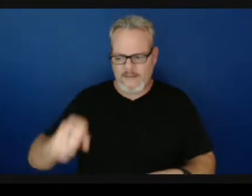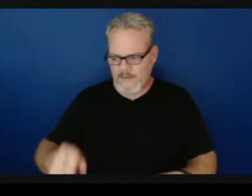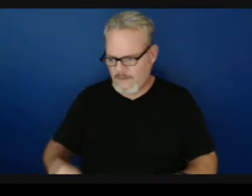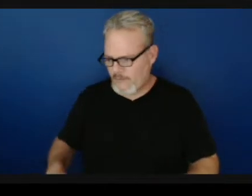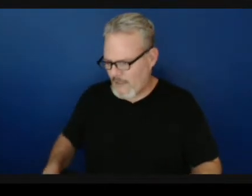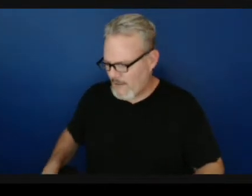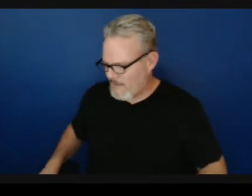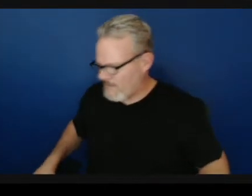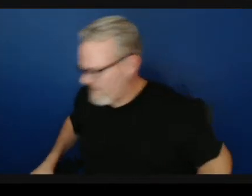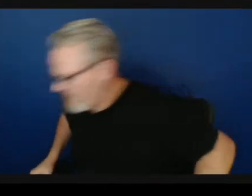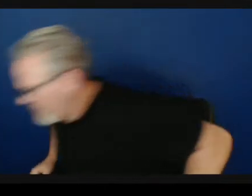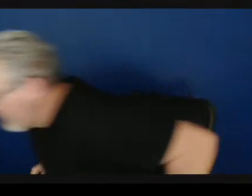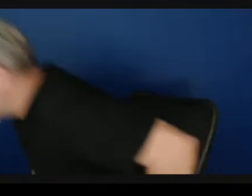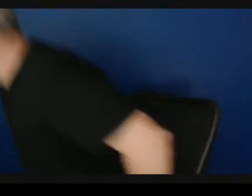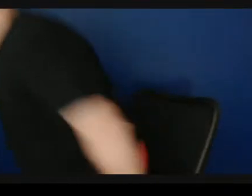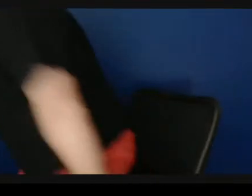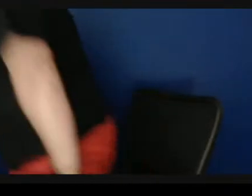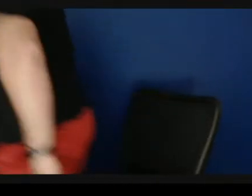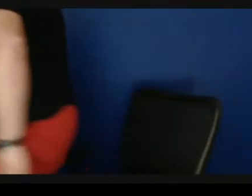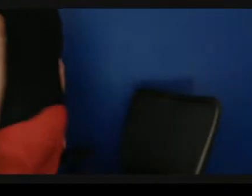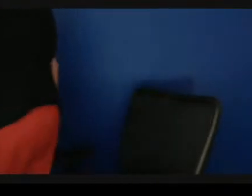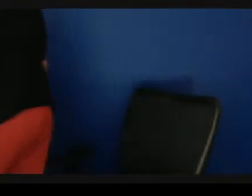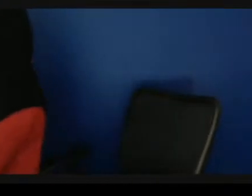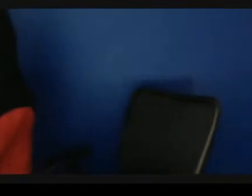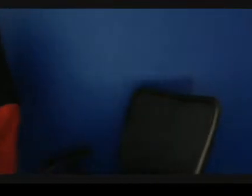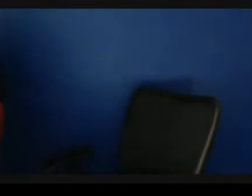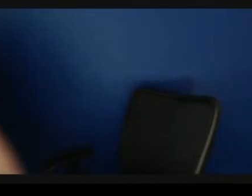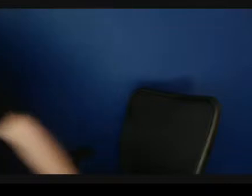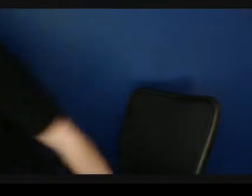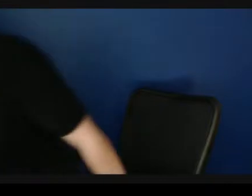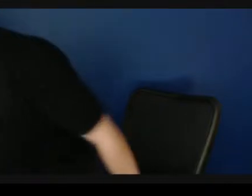So, but before we get to that, let's look at the monitoring signals.